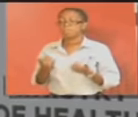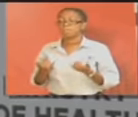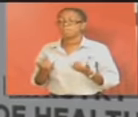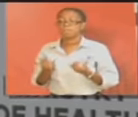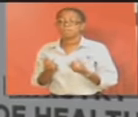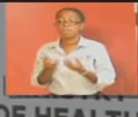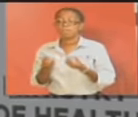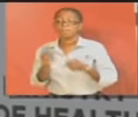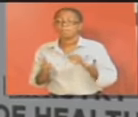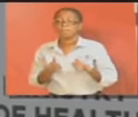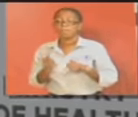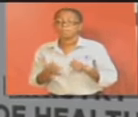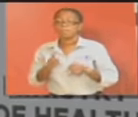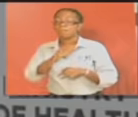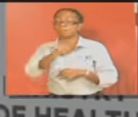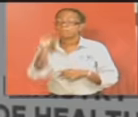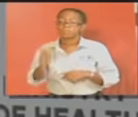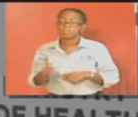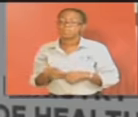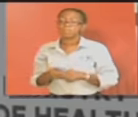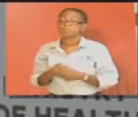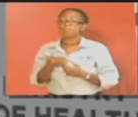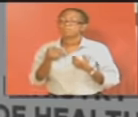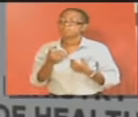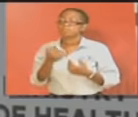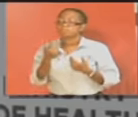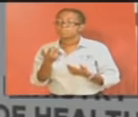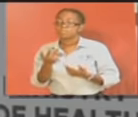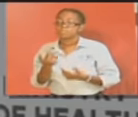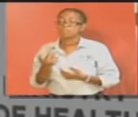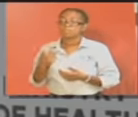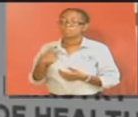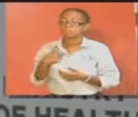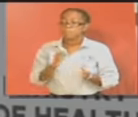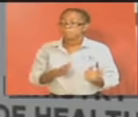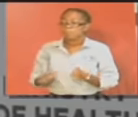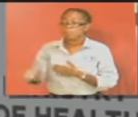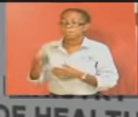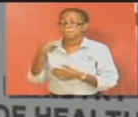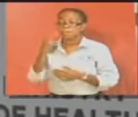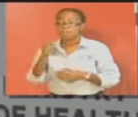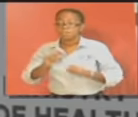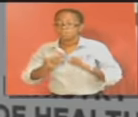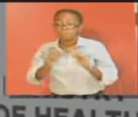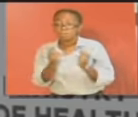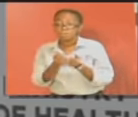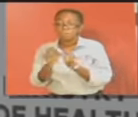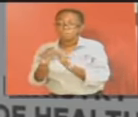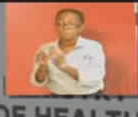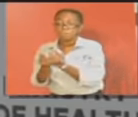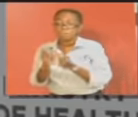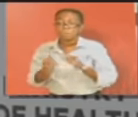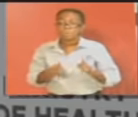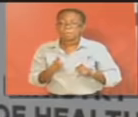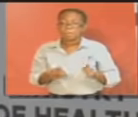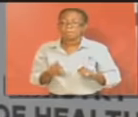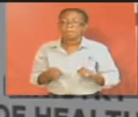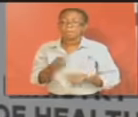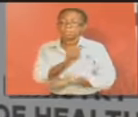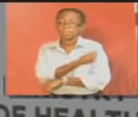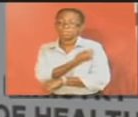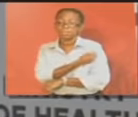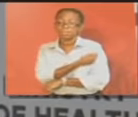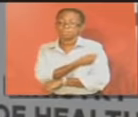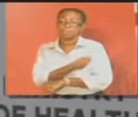is a part of the vaccine strategy, but as I'm sure you've heard us say on a few occasions, there is a sequence,